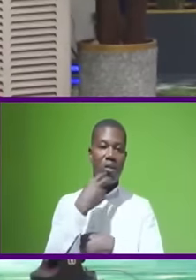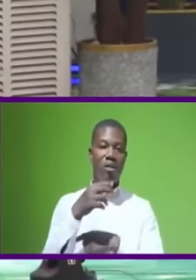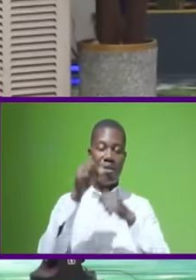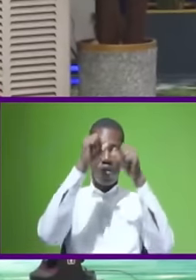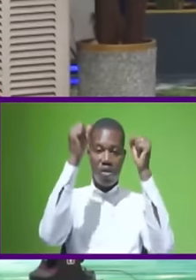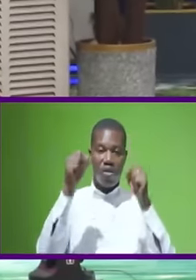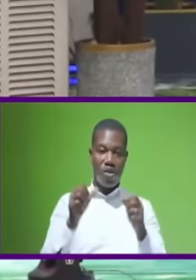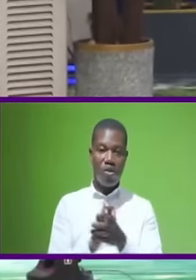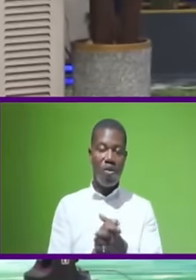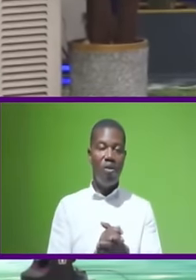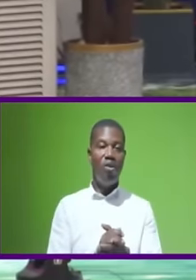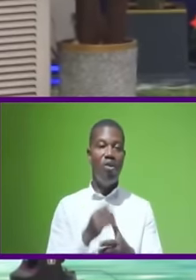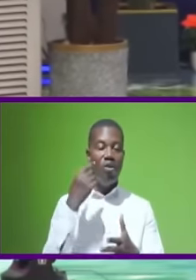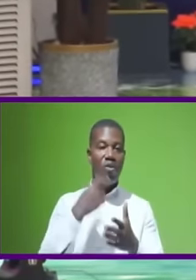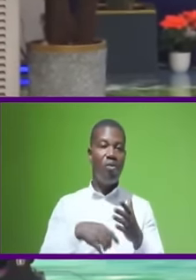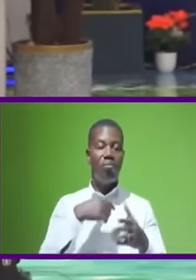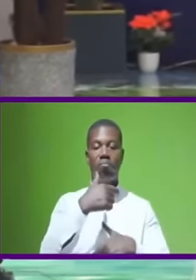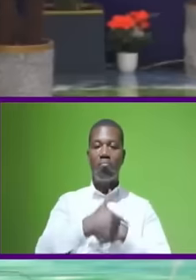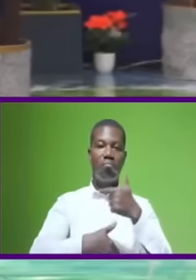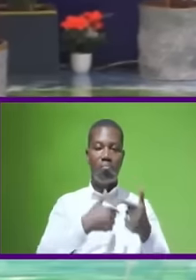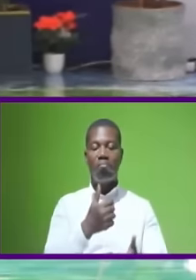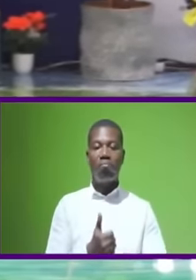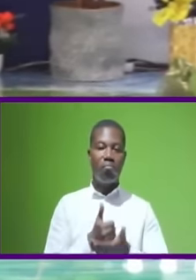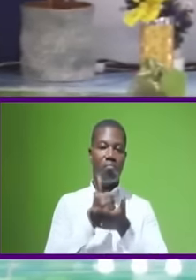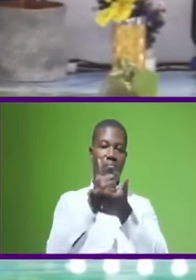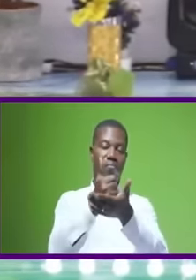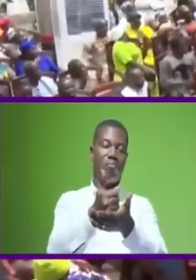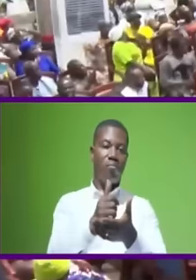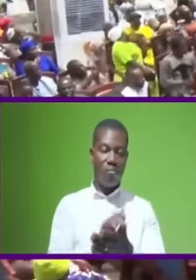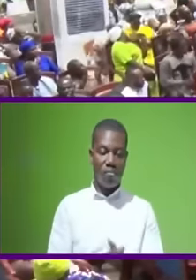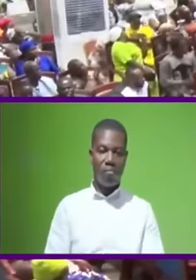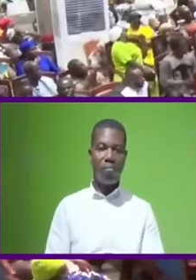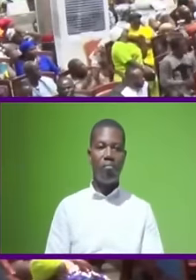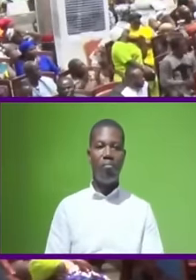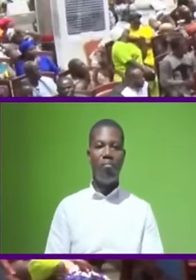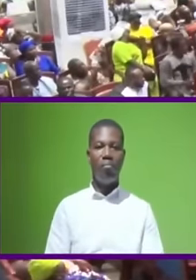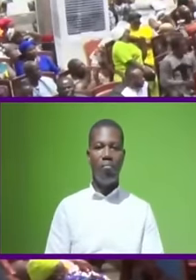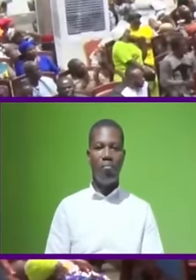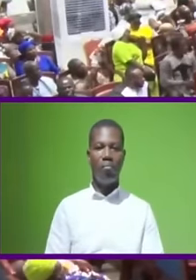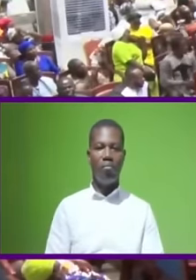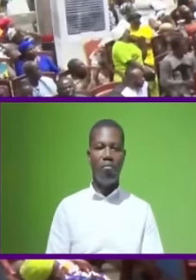head and look at your shop, how the grace has